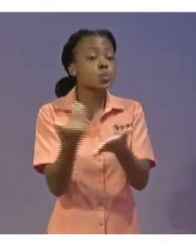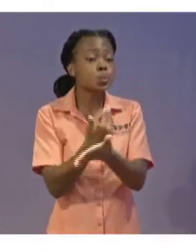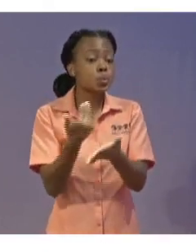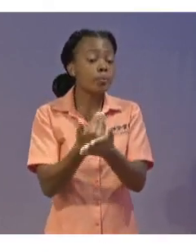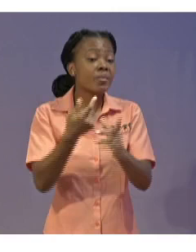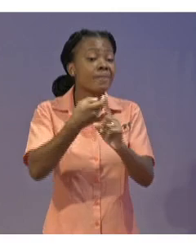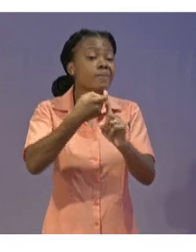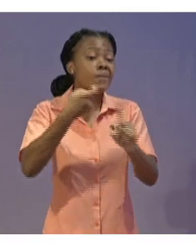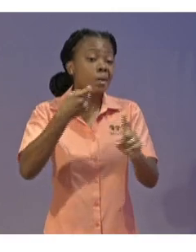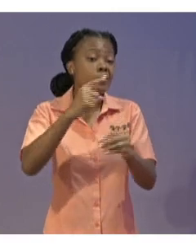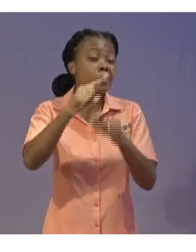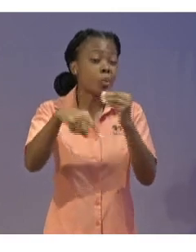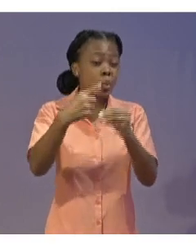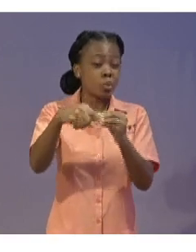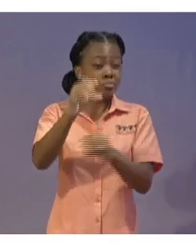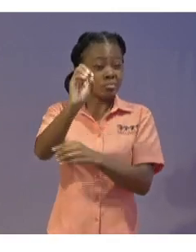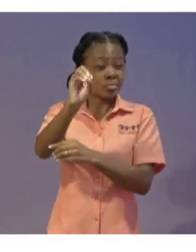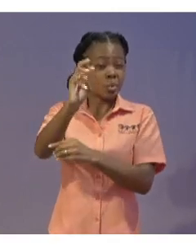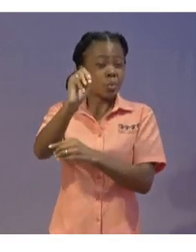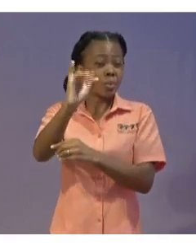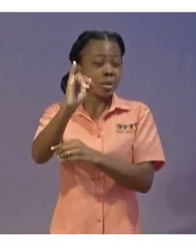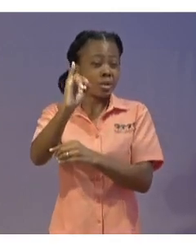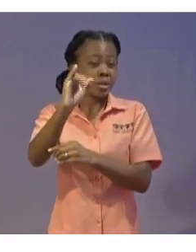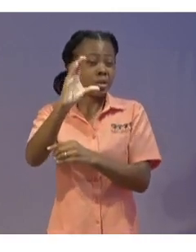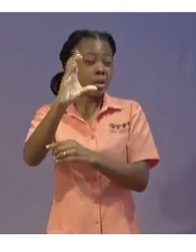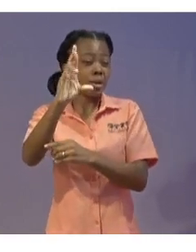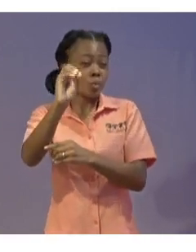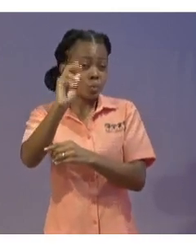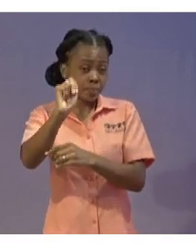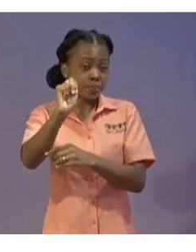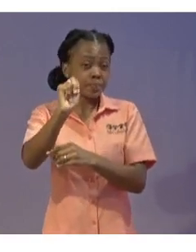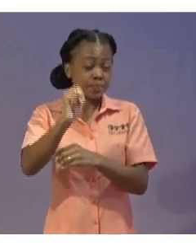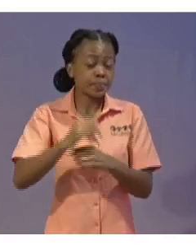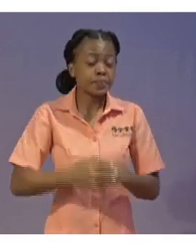concern. It begins with a global update, so we could go to the next slide, please.